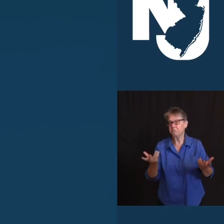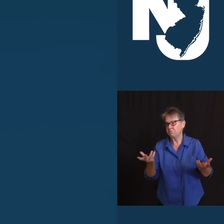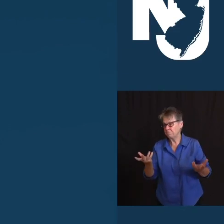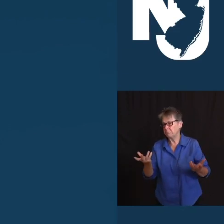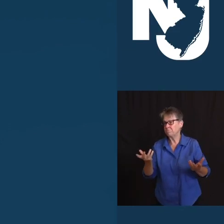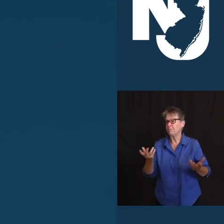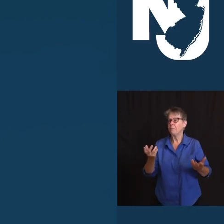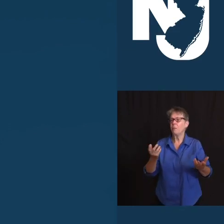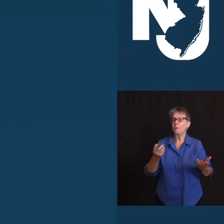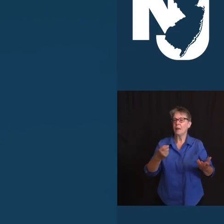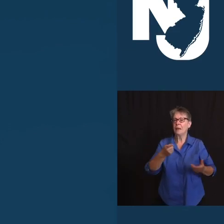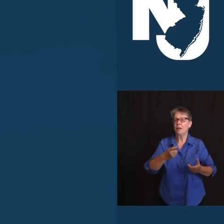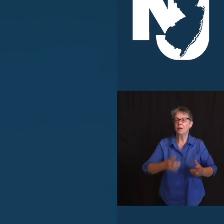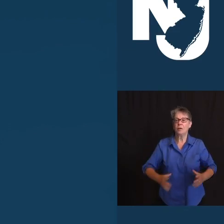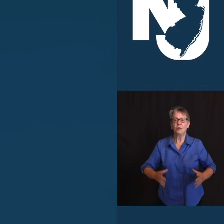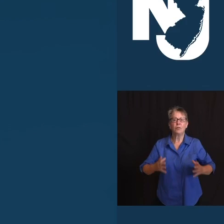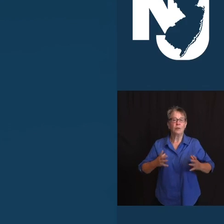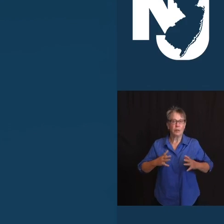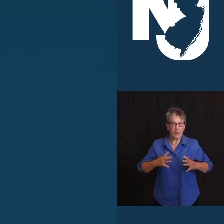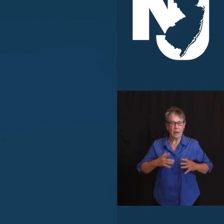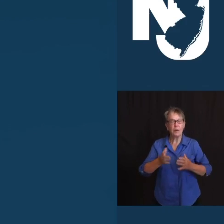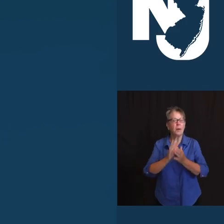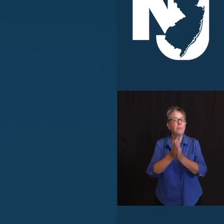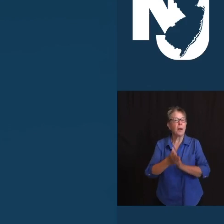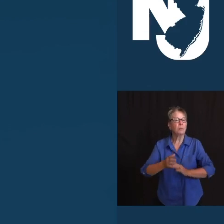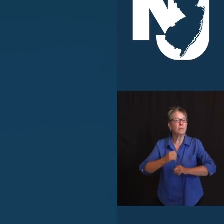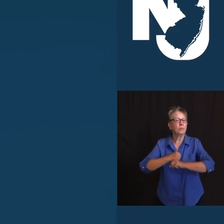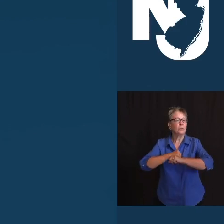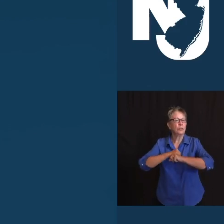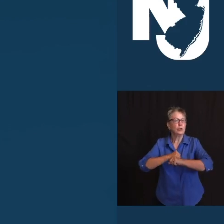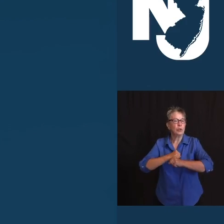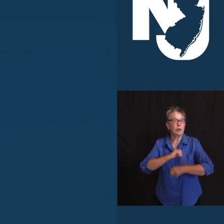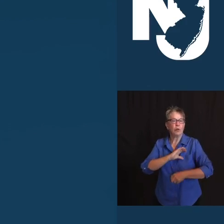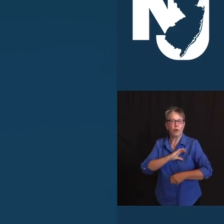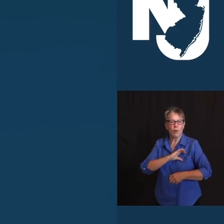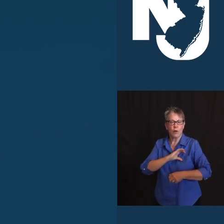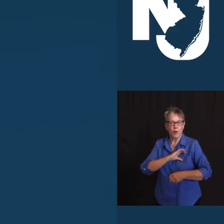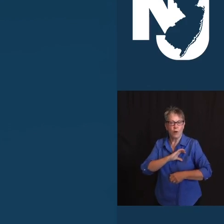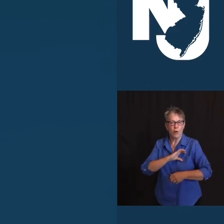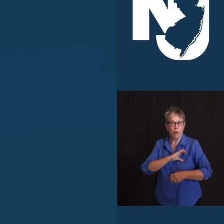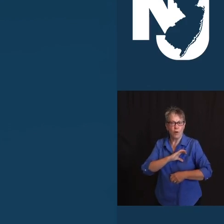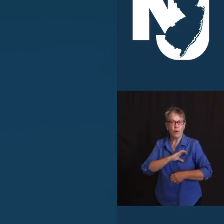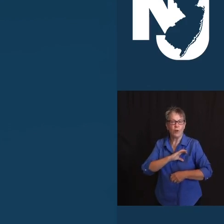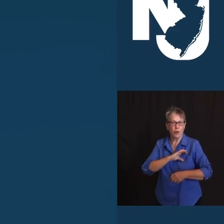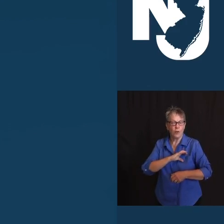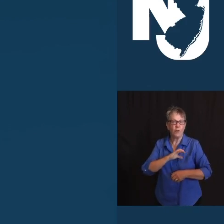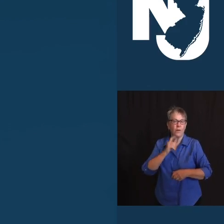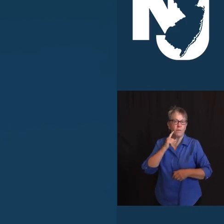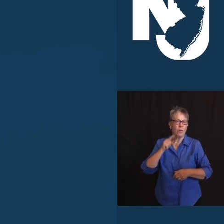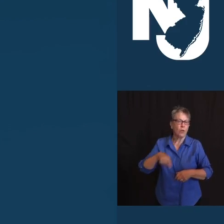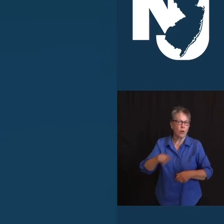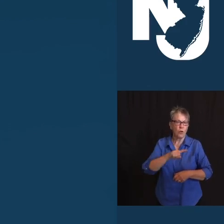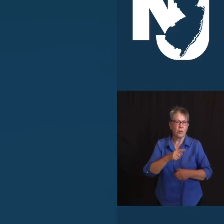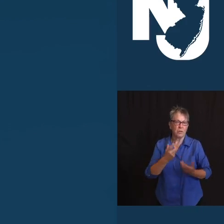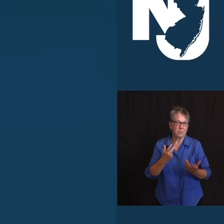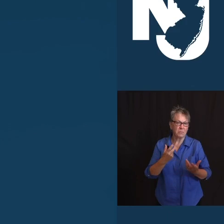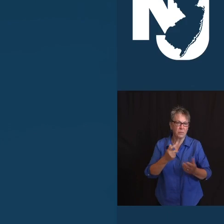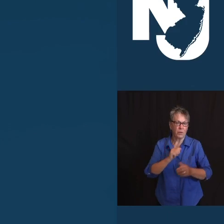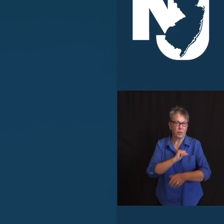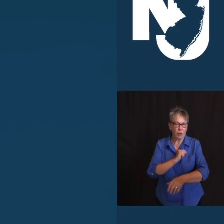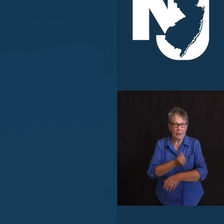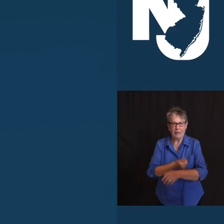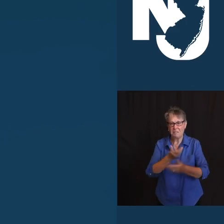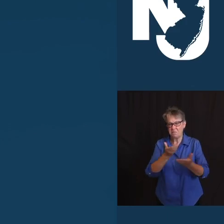City Housing Authority. Arthur's love of sports remained with him, but he was also just as fond of a game of